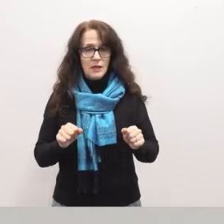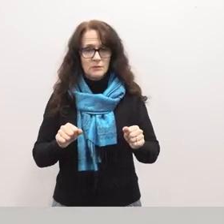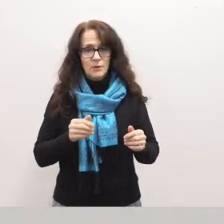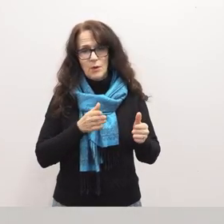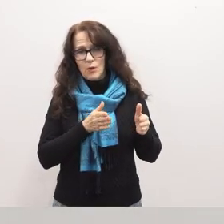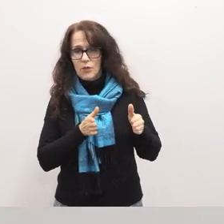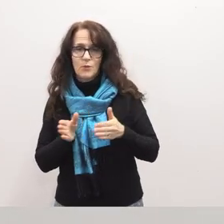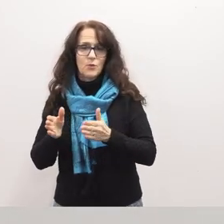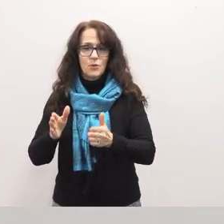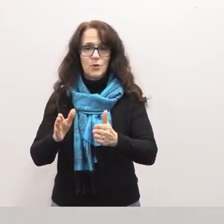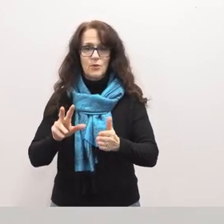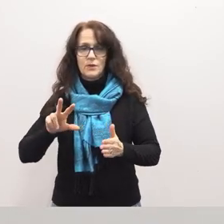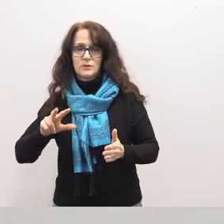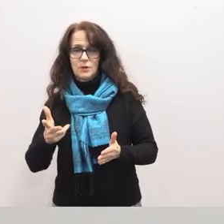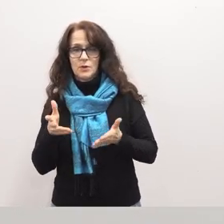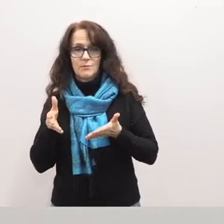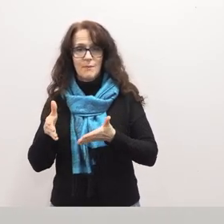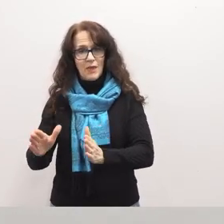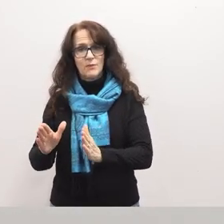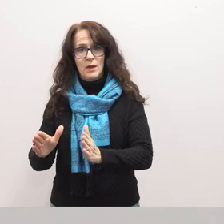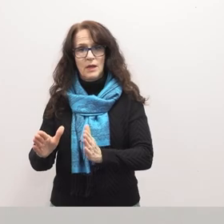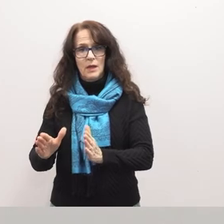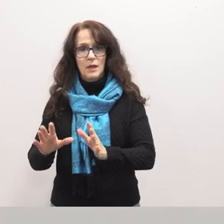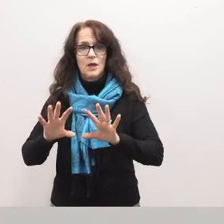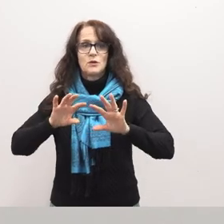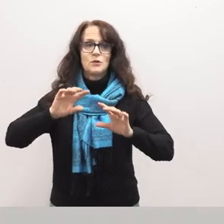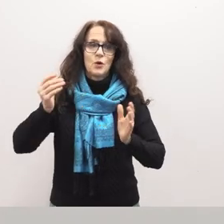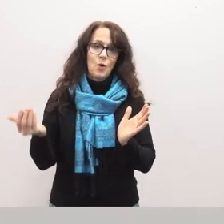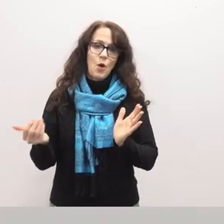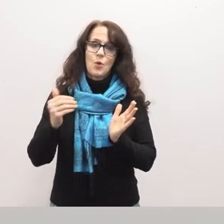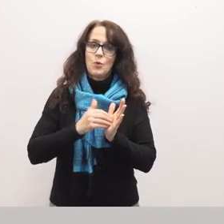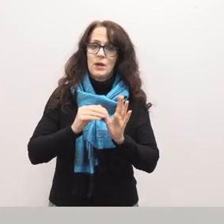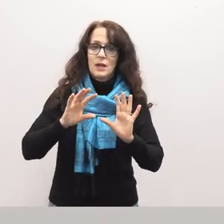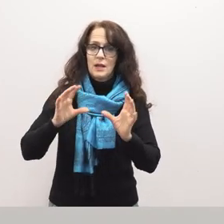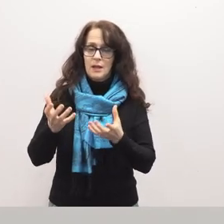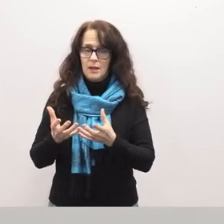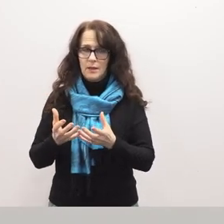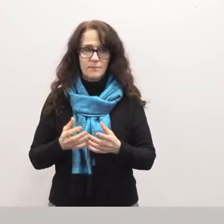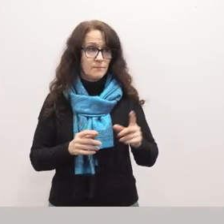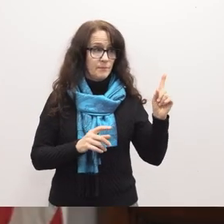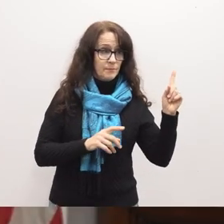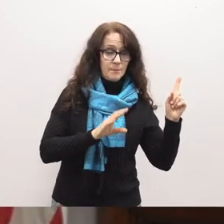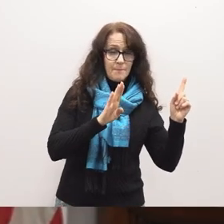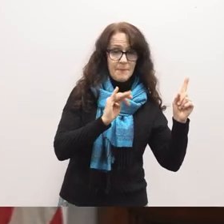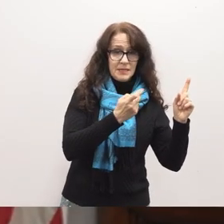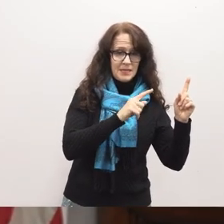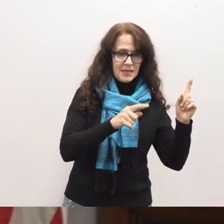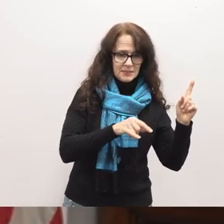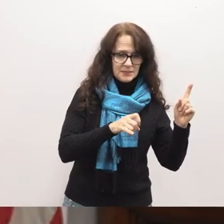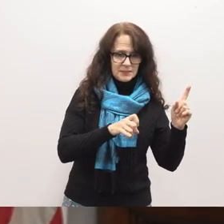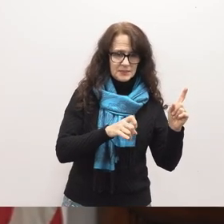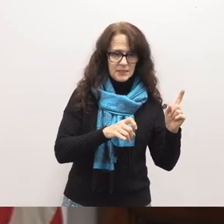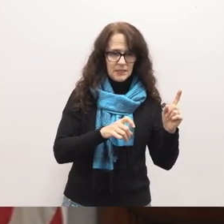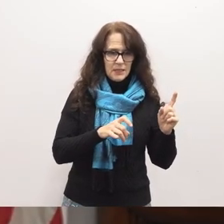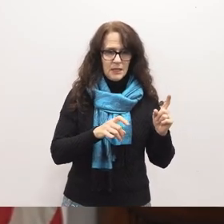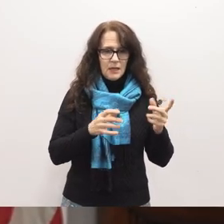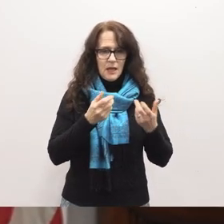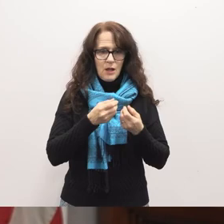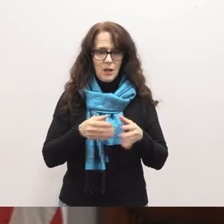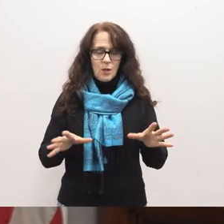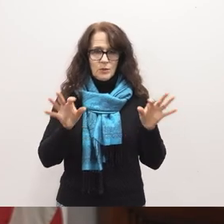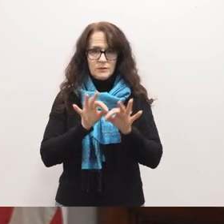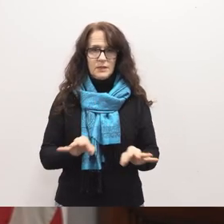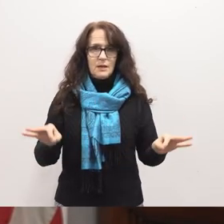this alternative third pathway to reclassification. Which in those cases, Dr. Lund, again, I don't want to lose the